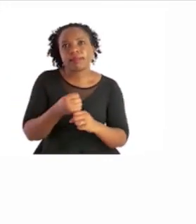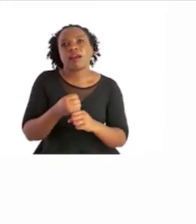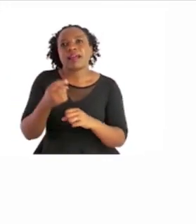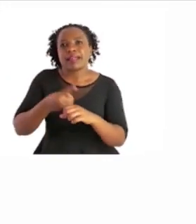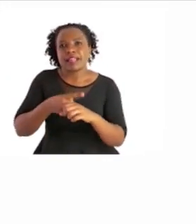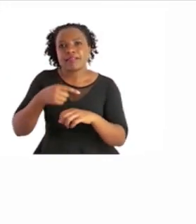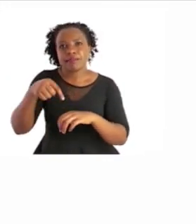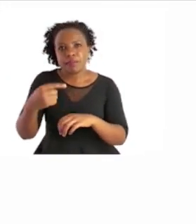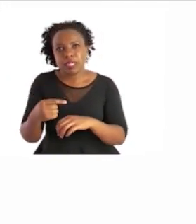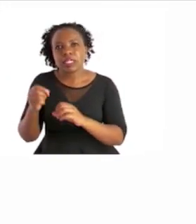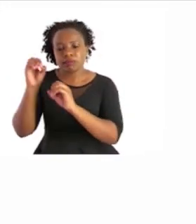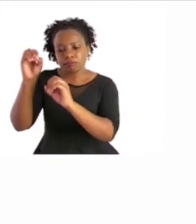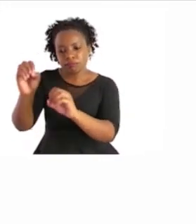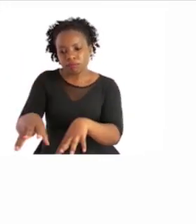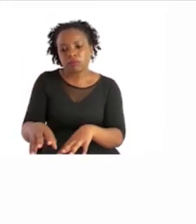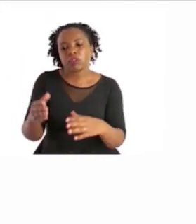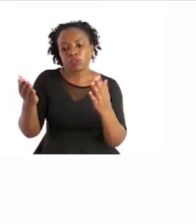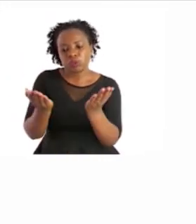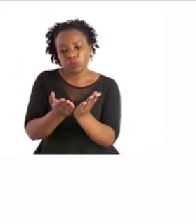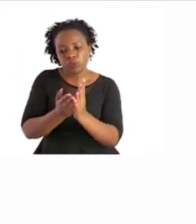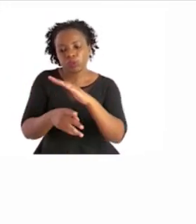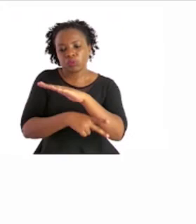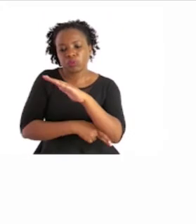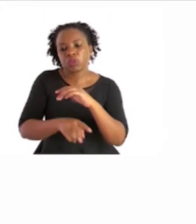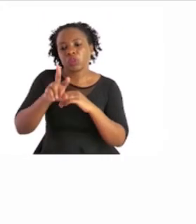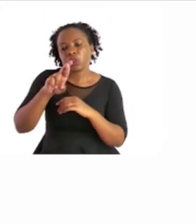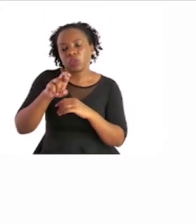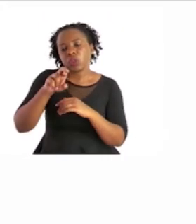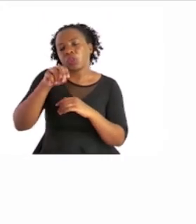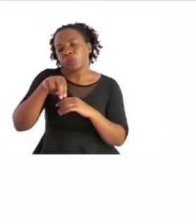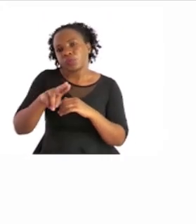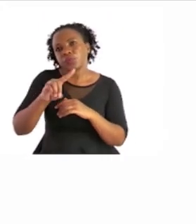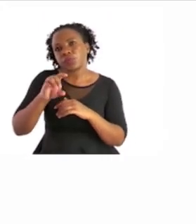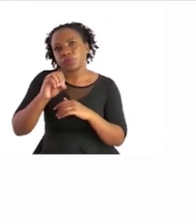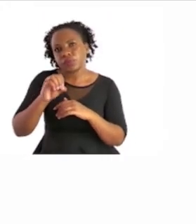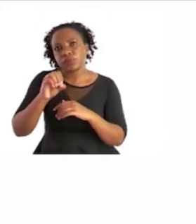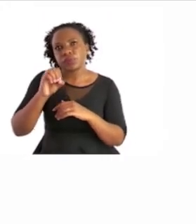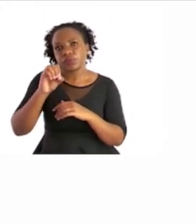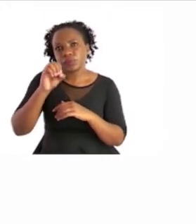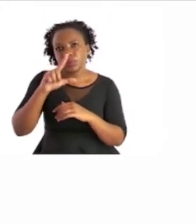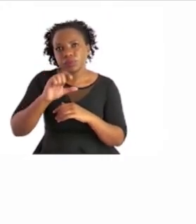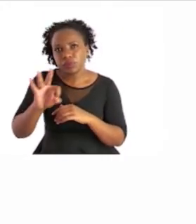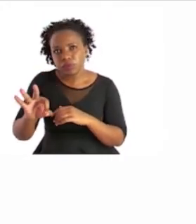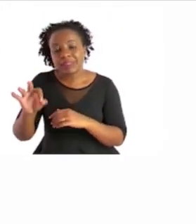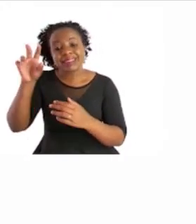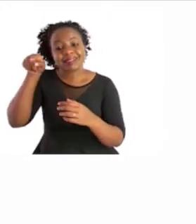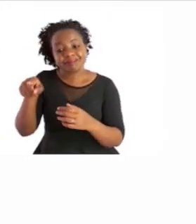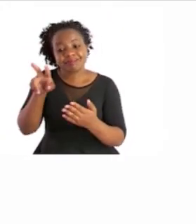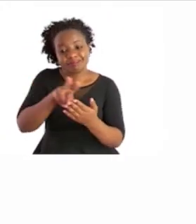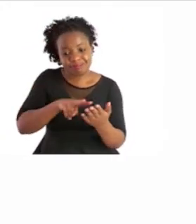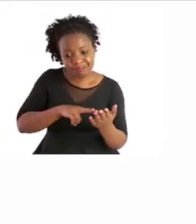Rudolph Ngondo Primary School. He reads the book, The Great